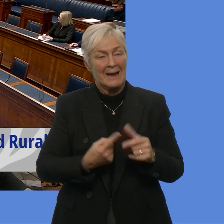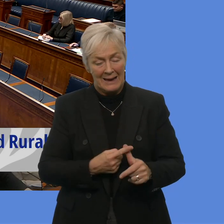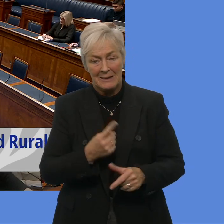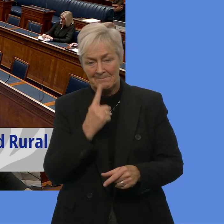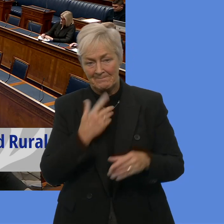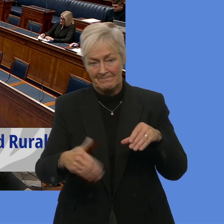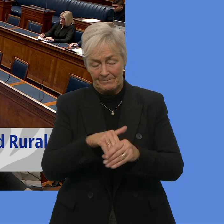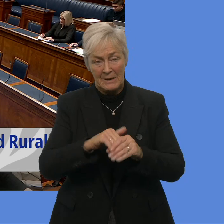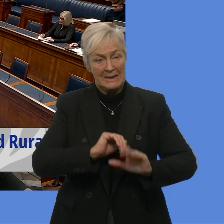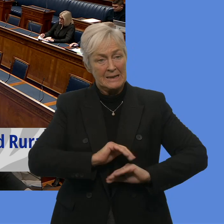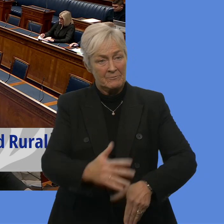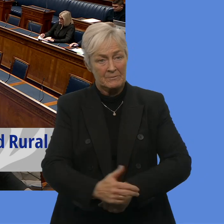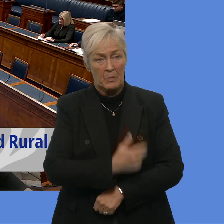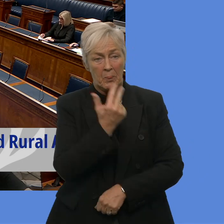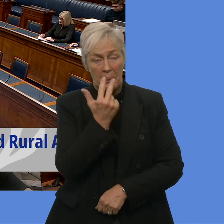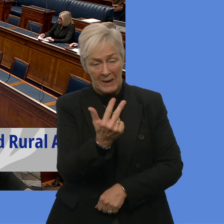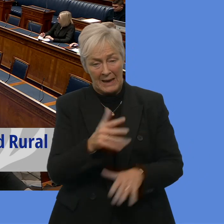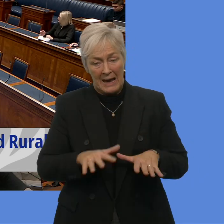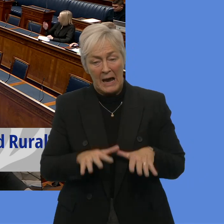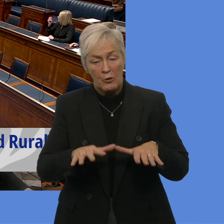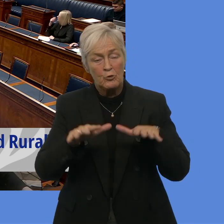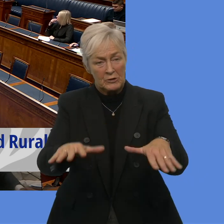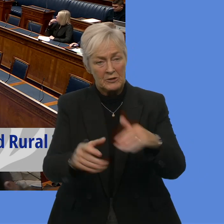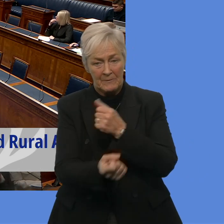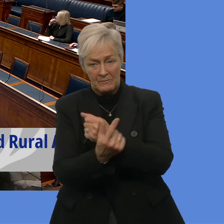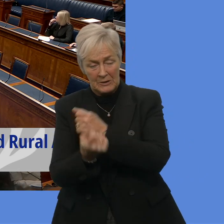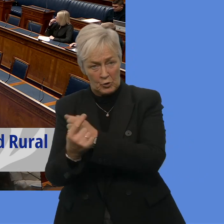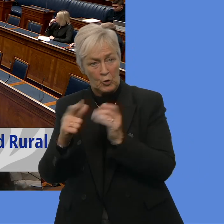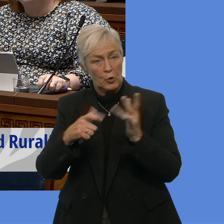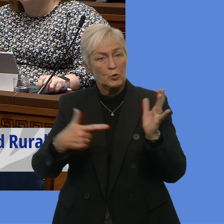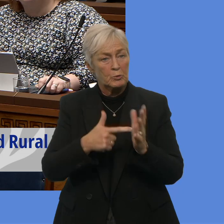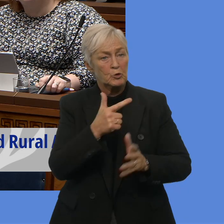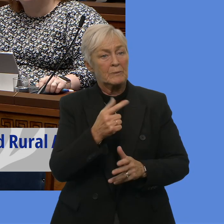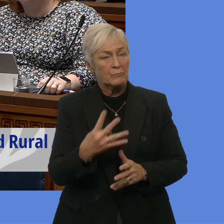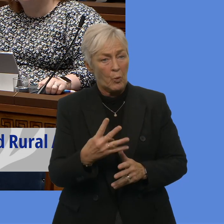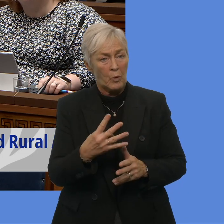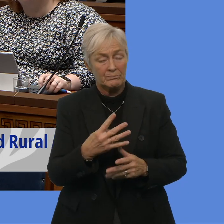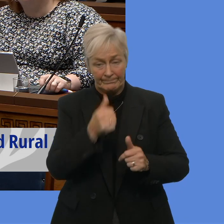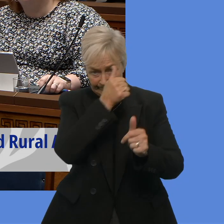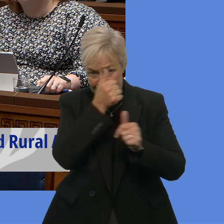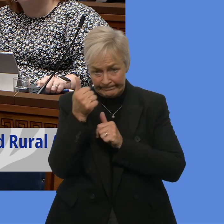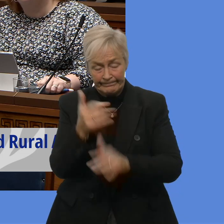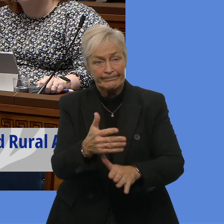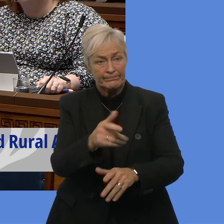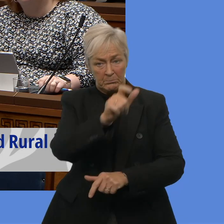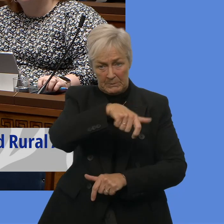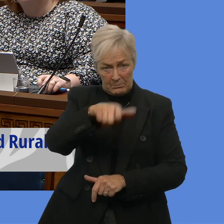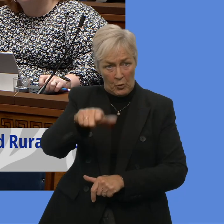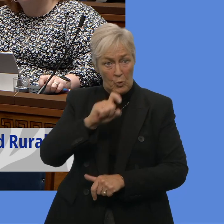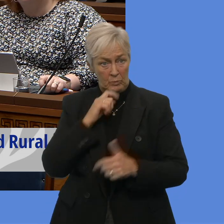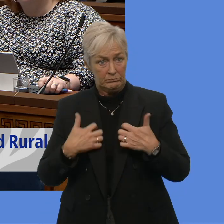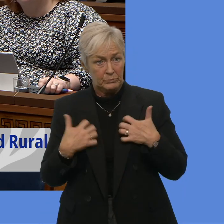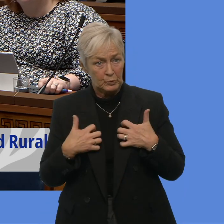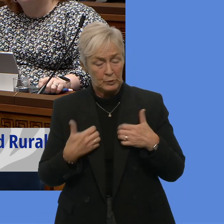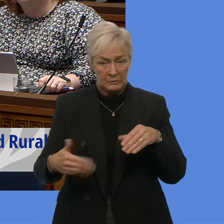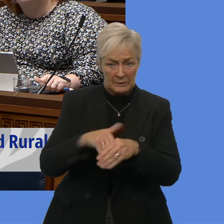delivered 3 Lough Neagh outreach events in October 2024 around the Lough Shore to provide members of the public and other interested parties with